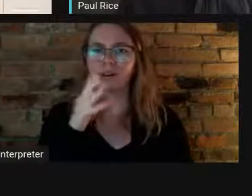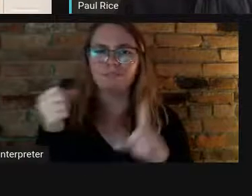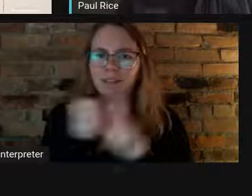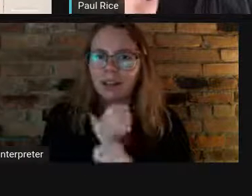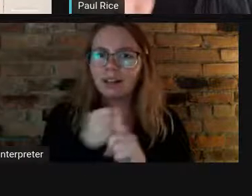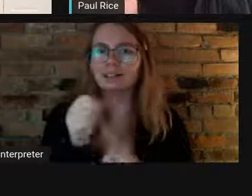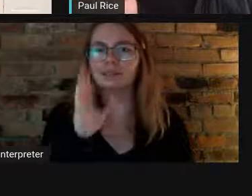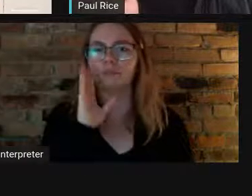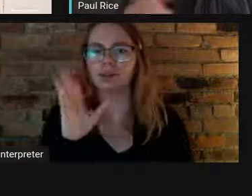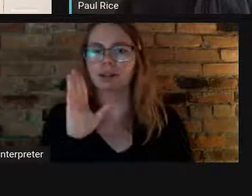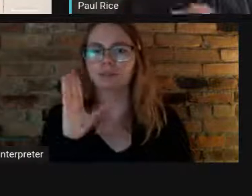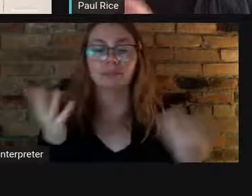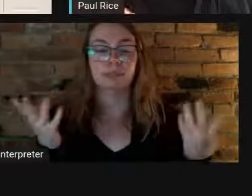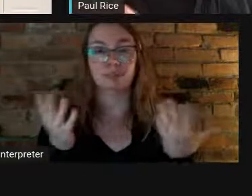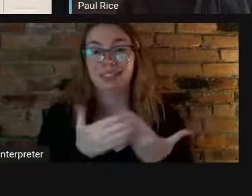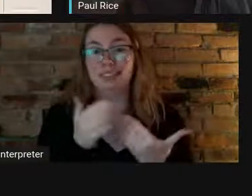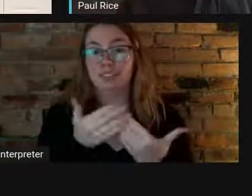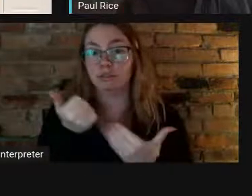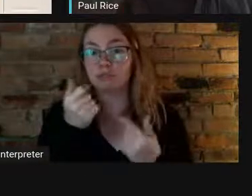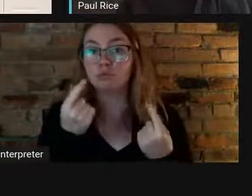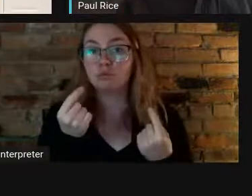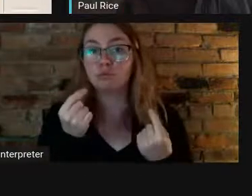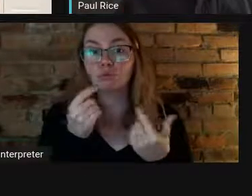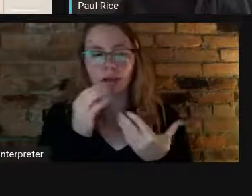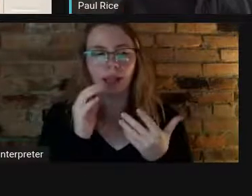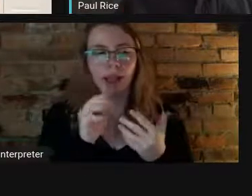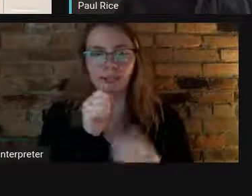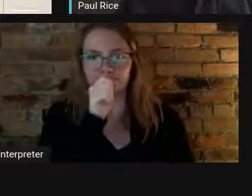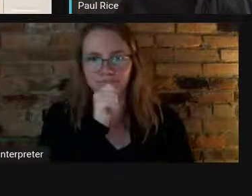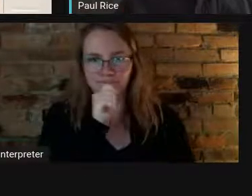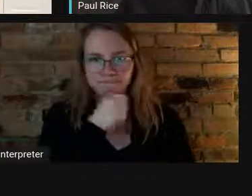to keep your head down and pretend that everything's fine.